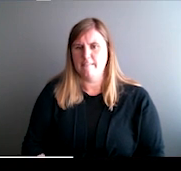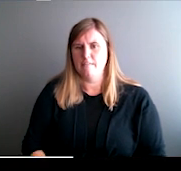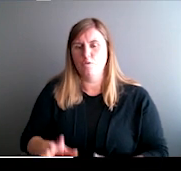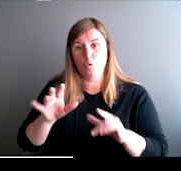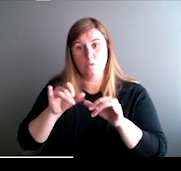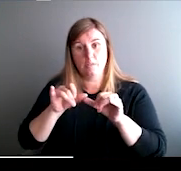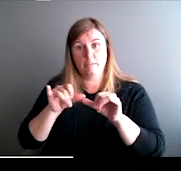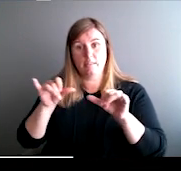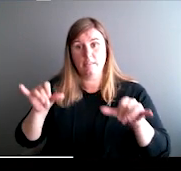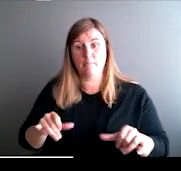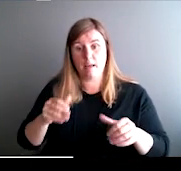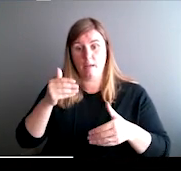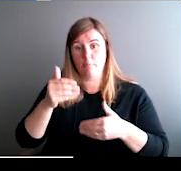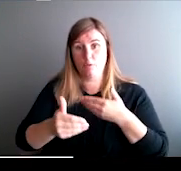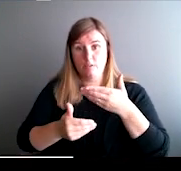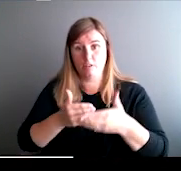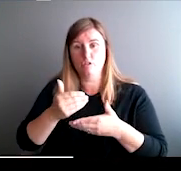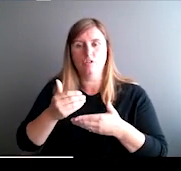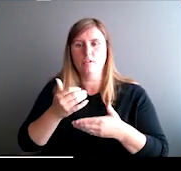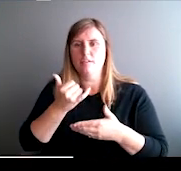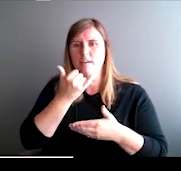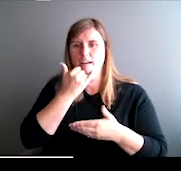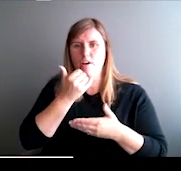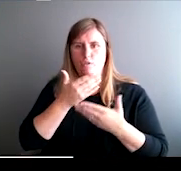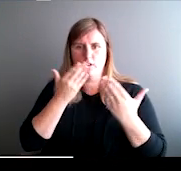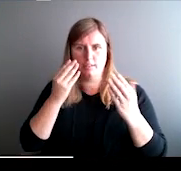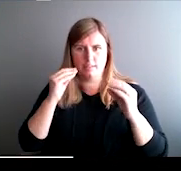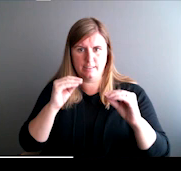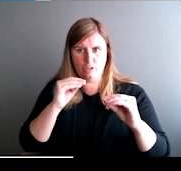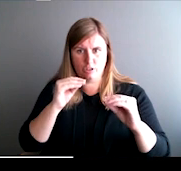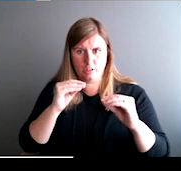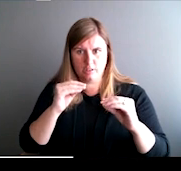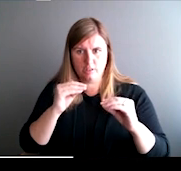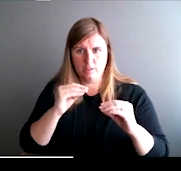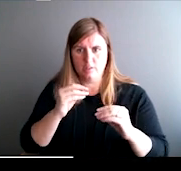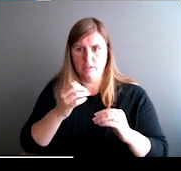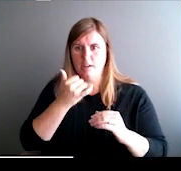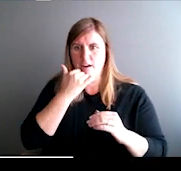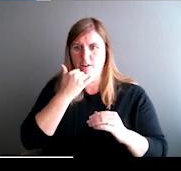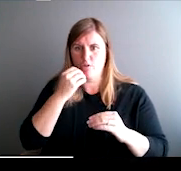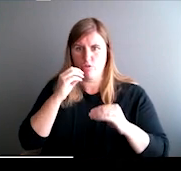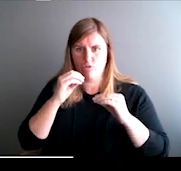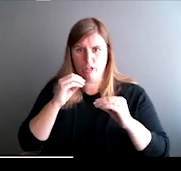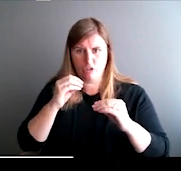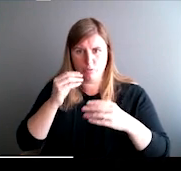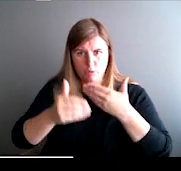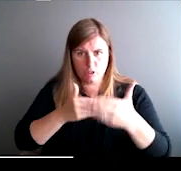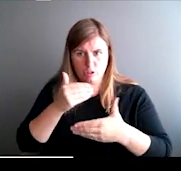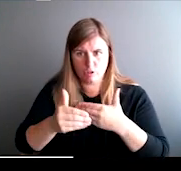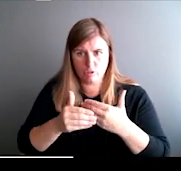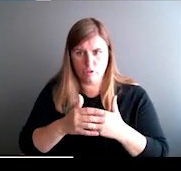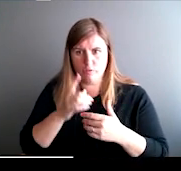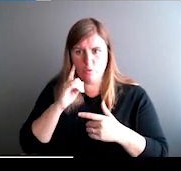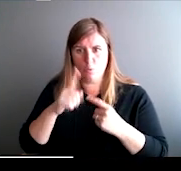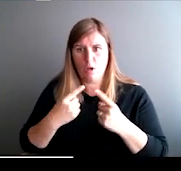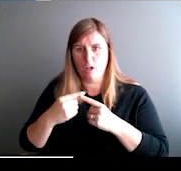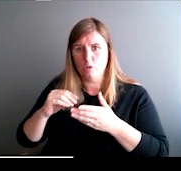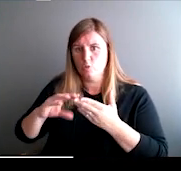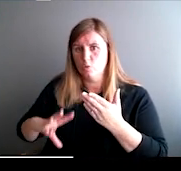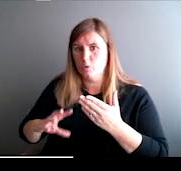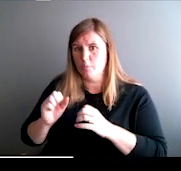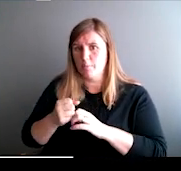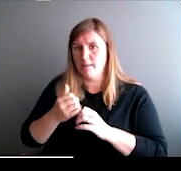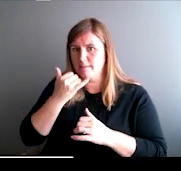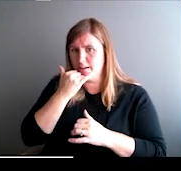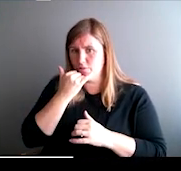systematic procedures, errorless teaching for teaching new skills, error correction procedures for when a student makes